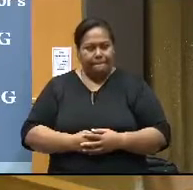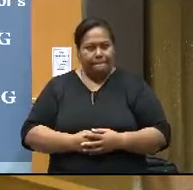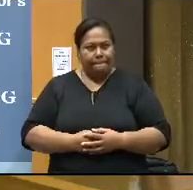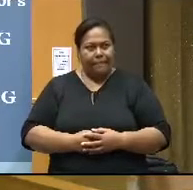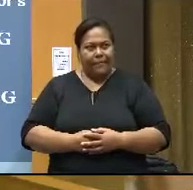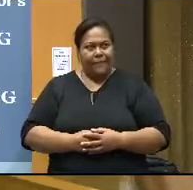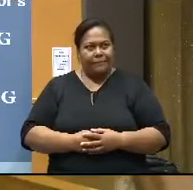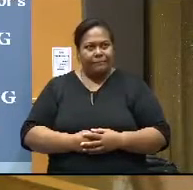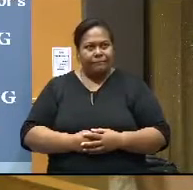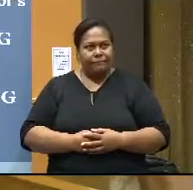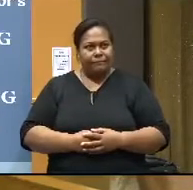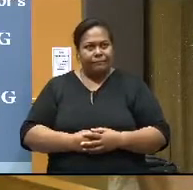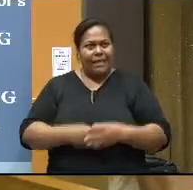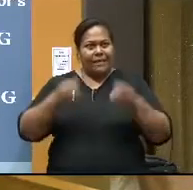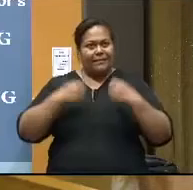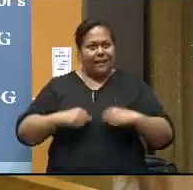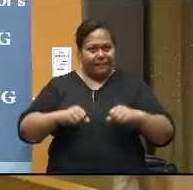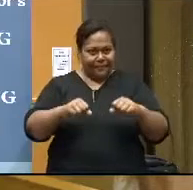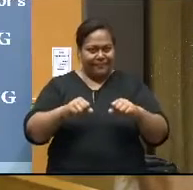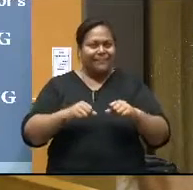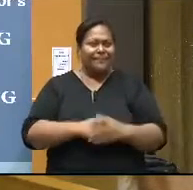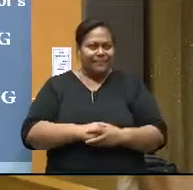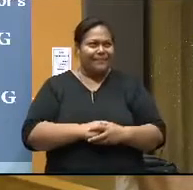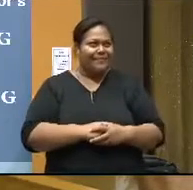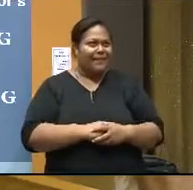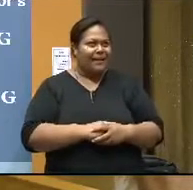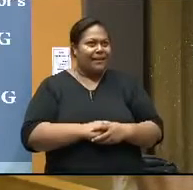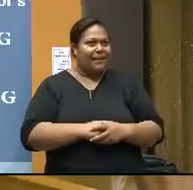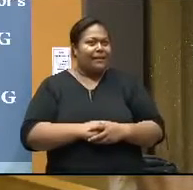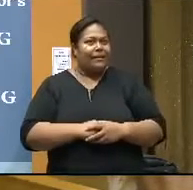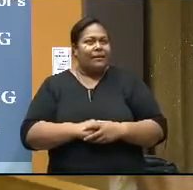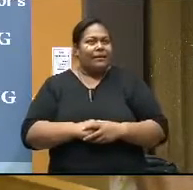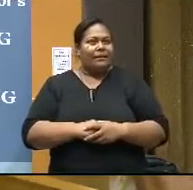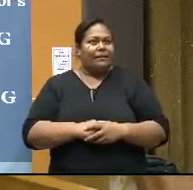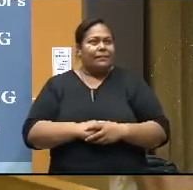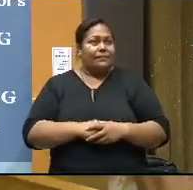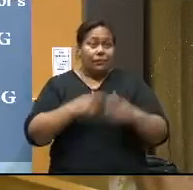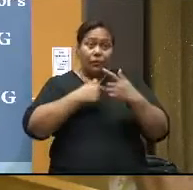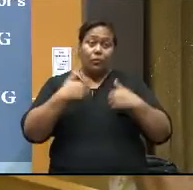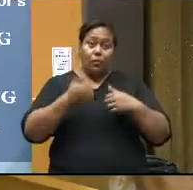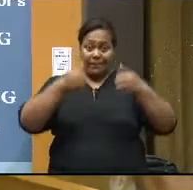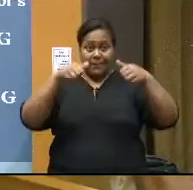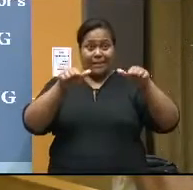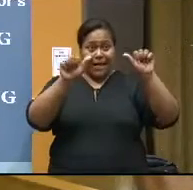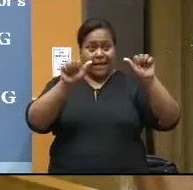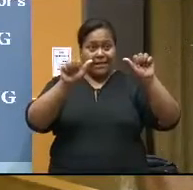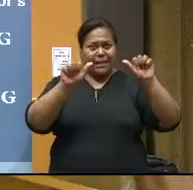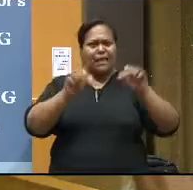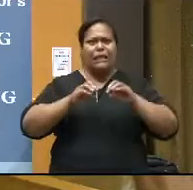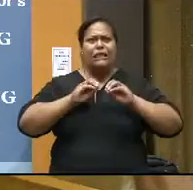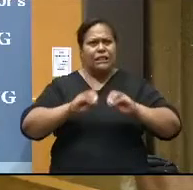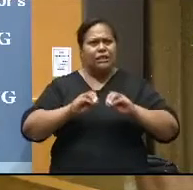Beyond the normal claim that all of us can make, that we have had success in teaching